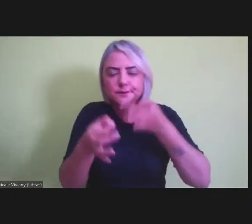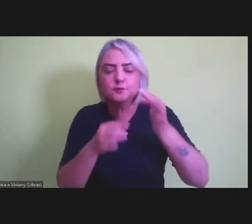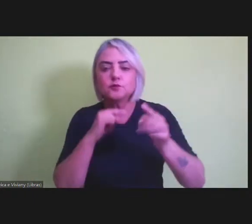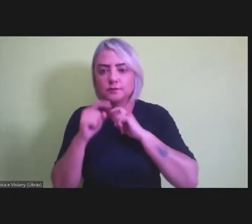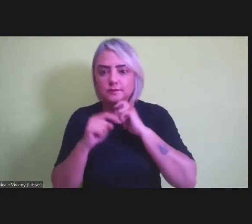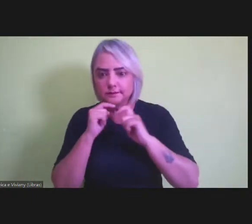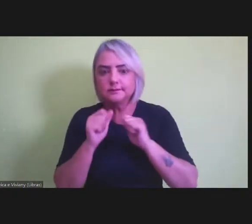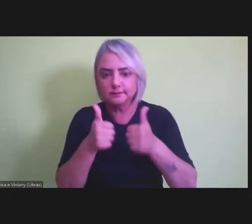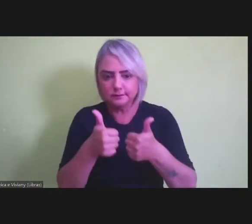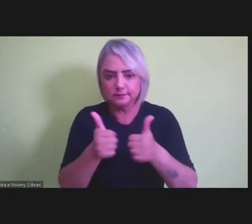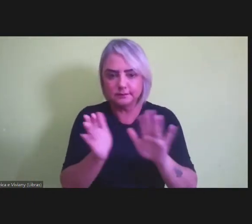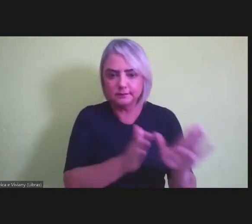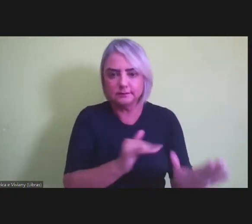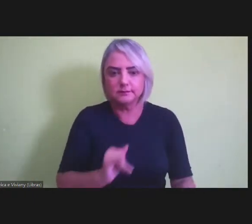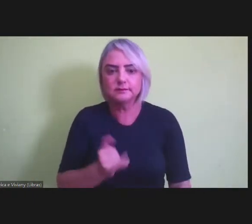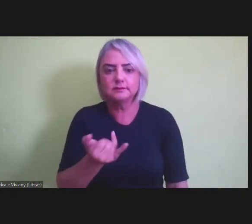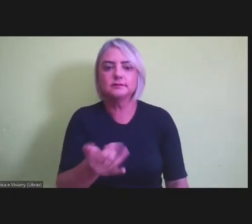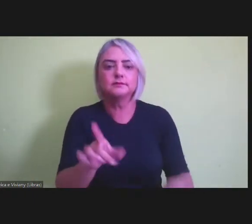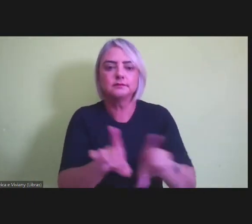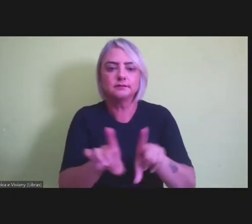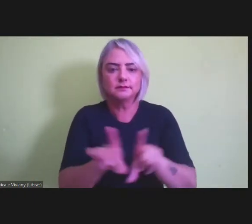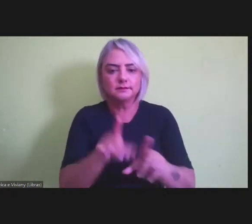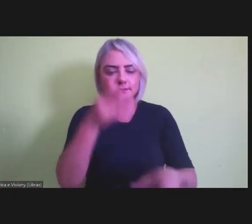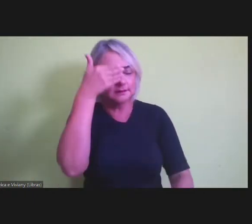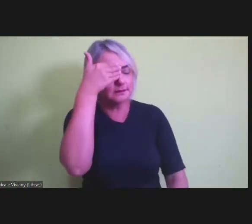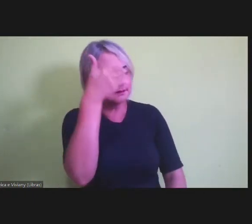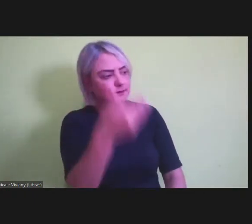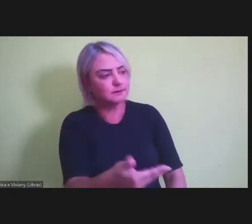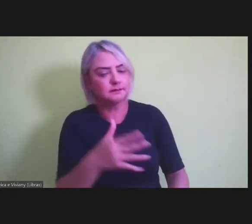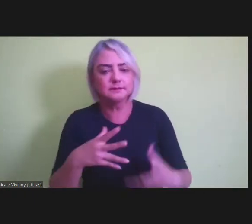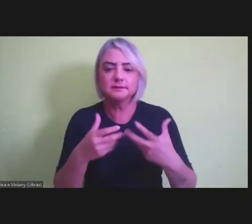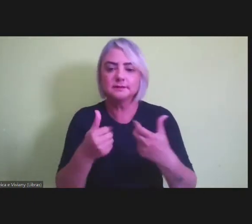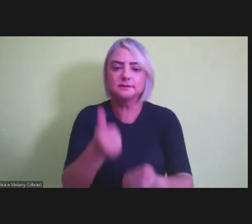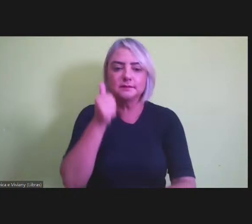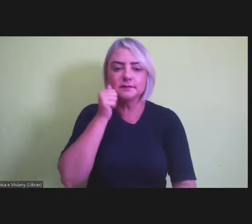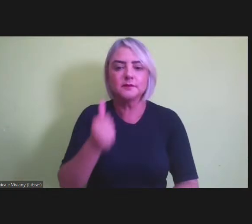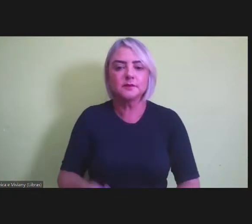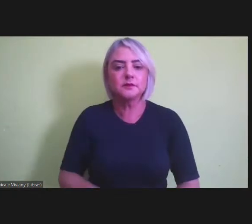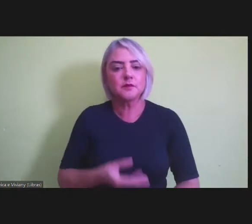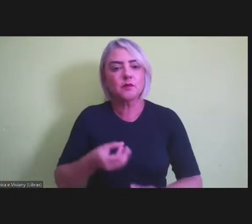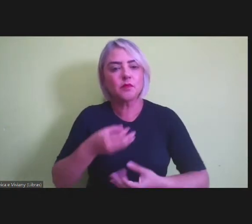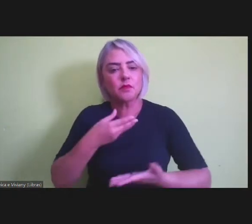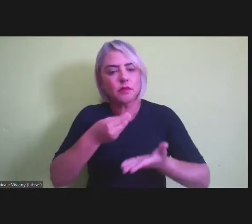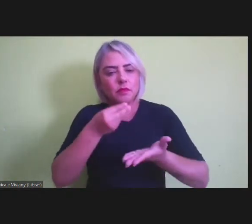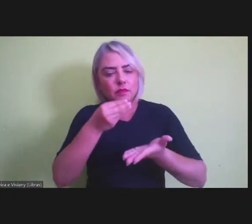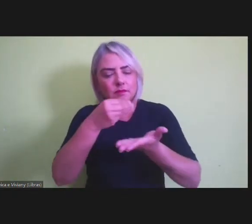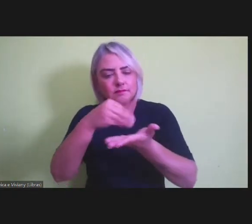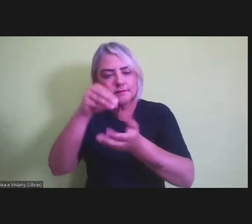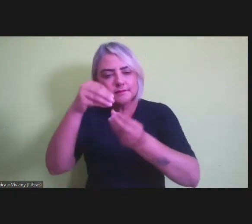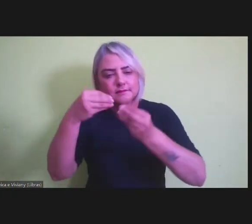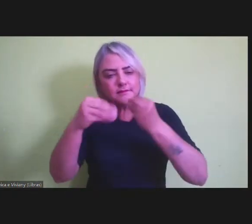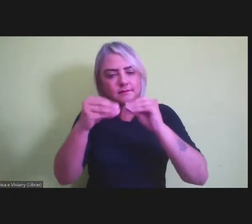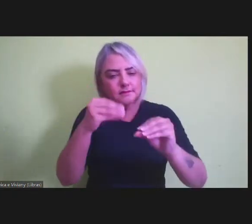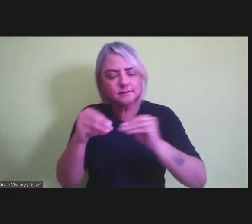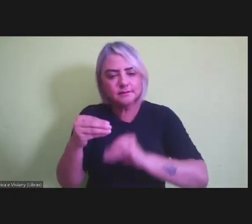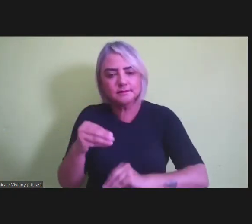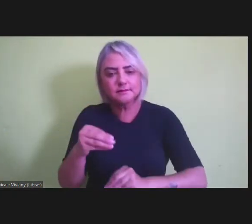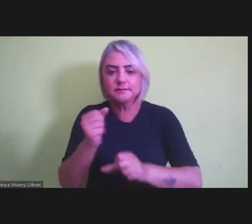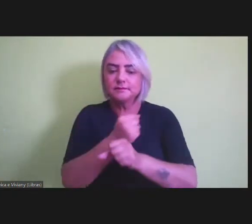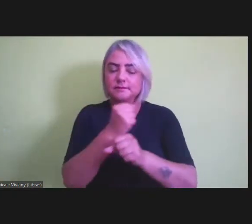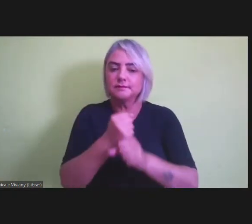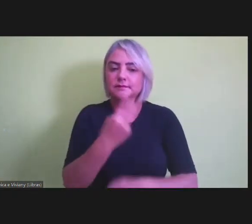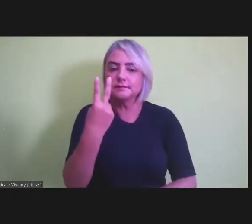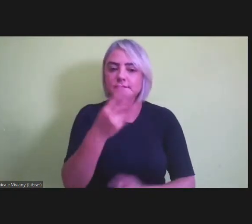the comments and the doubts were being made. We also take this moment to thank for all the contributions that were received in order